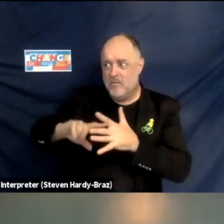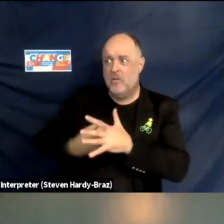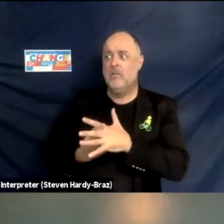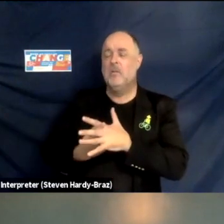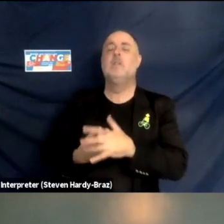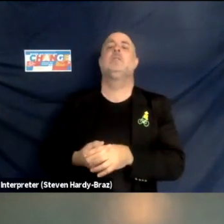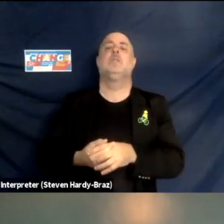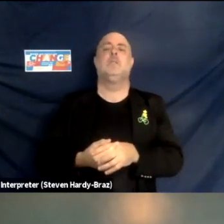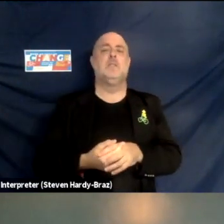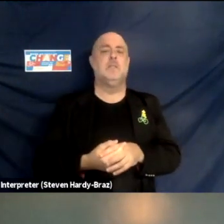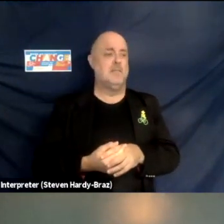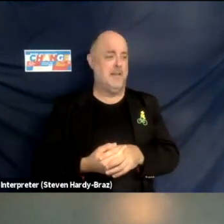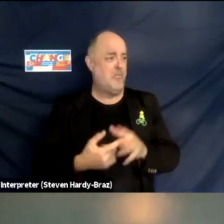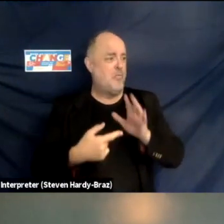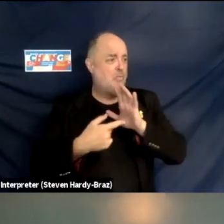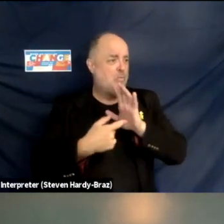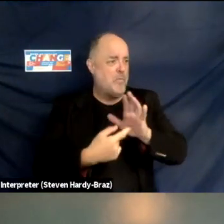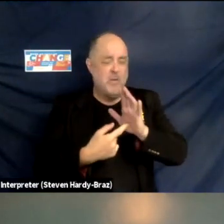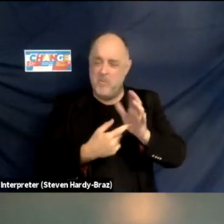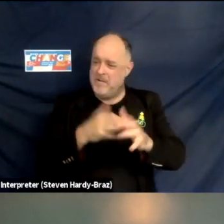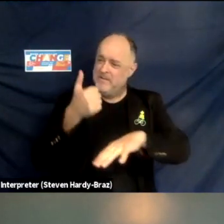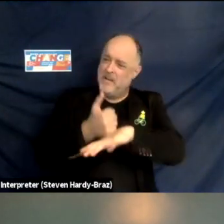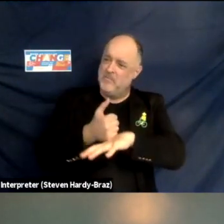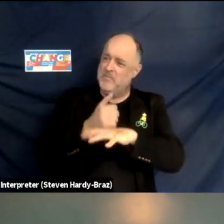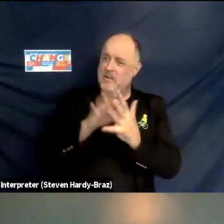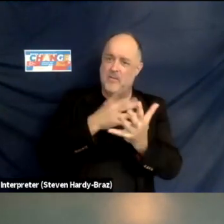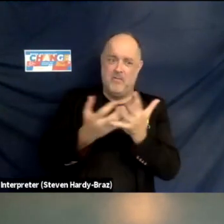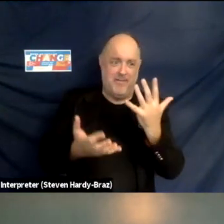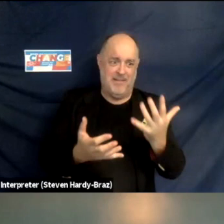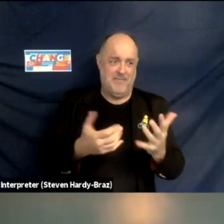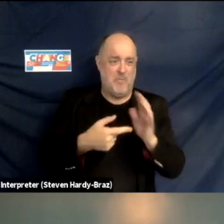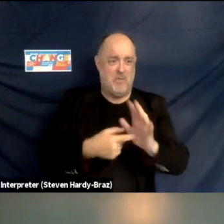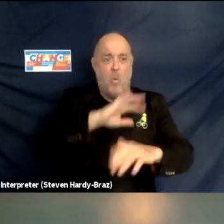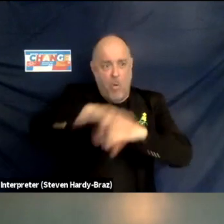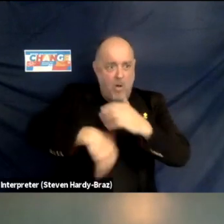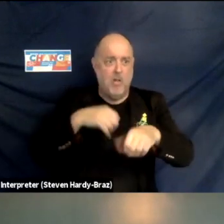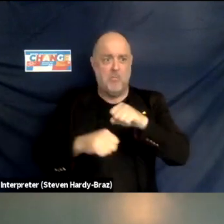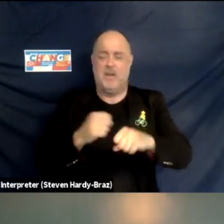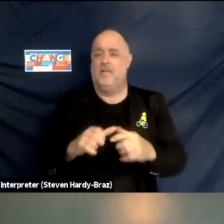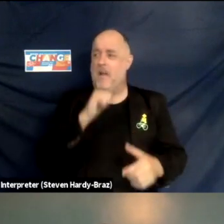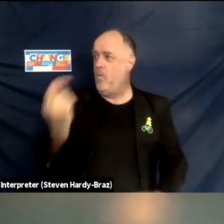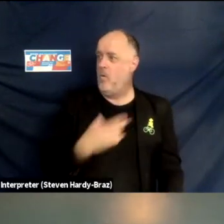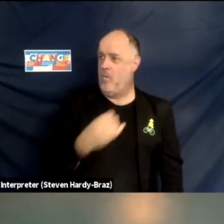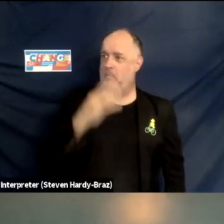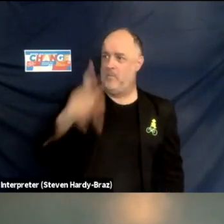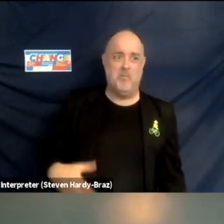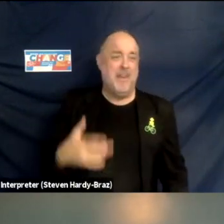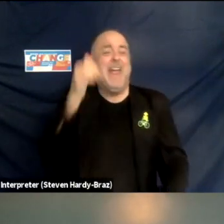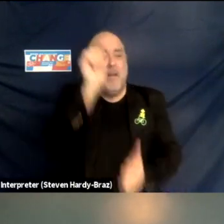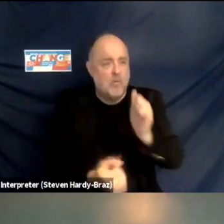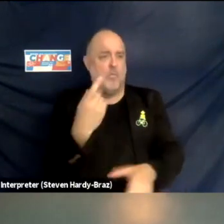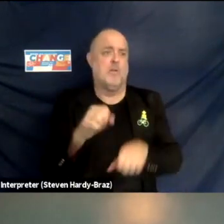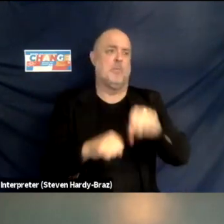platform that represents the entire bicycling movement. You know, bicycling isn't just white people. It's you know, everybody bikes. And